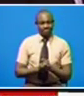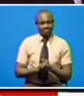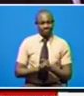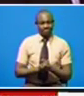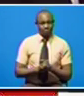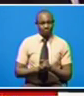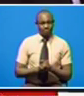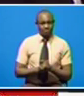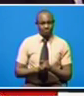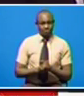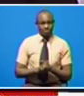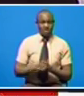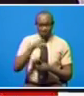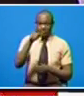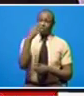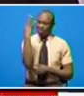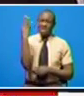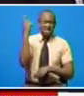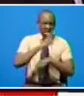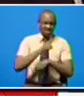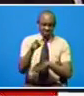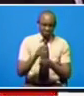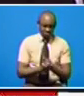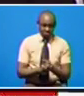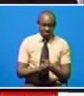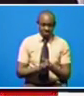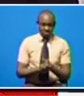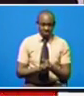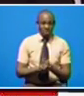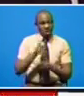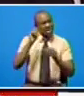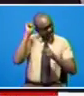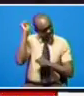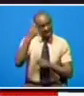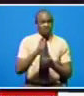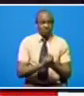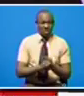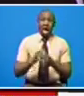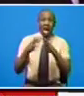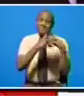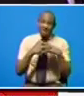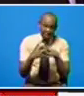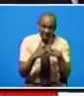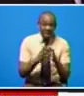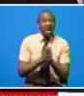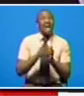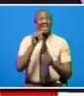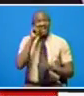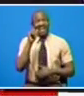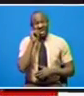I'm sorry, for 3 days, the world, Kenya, America,